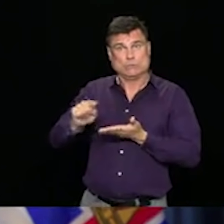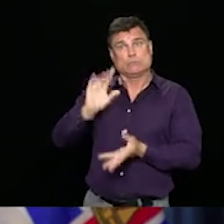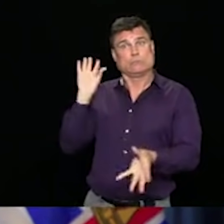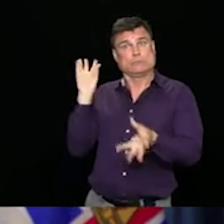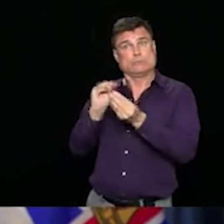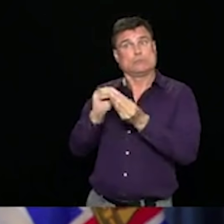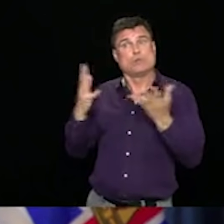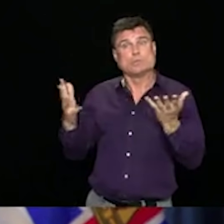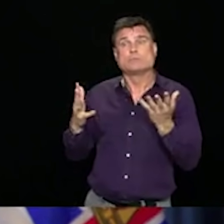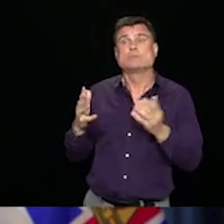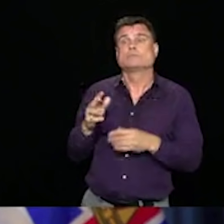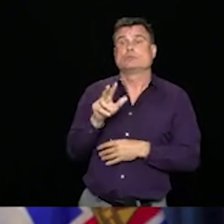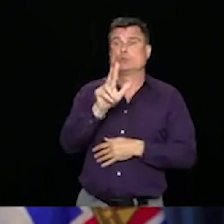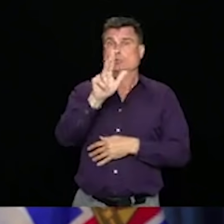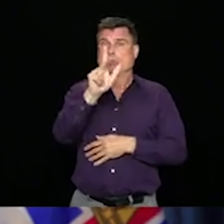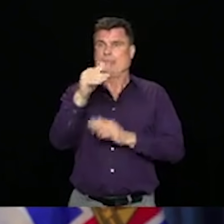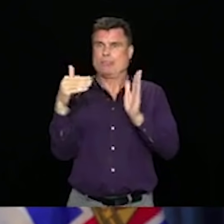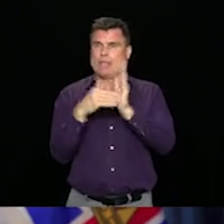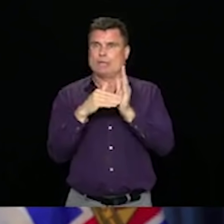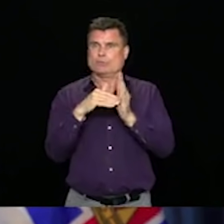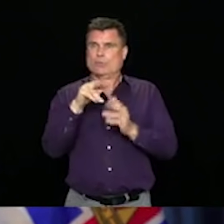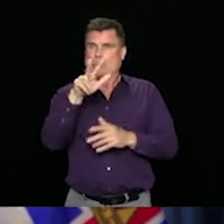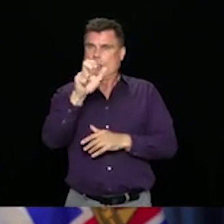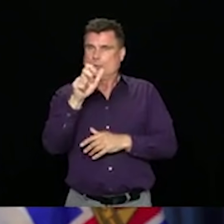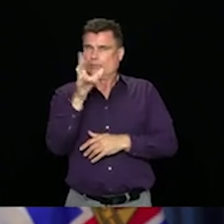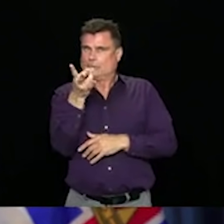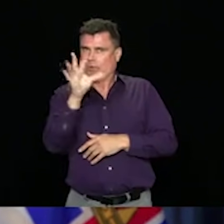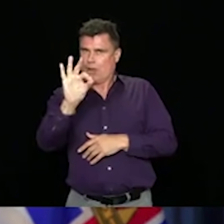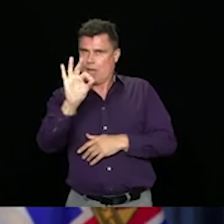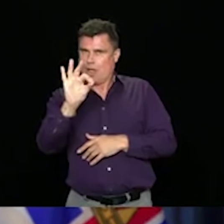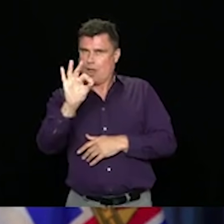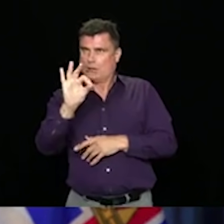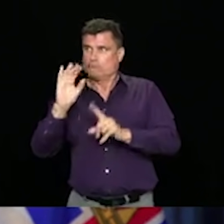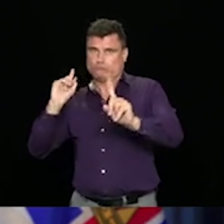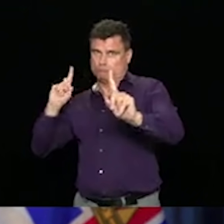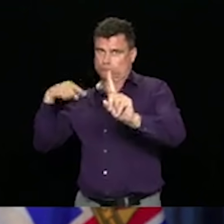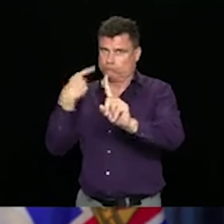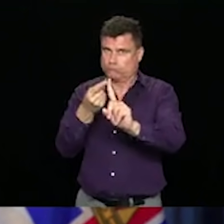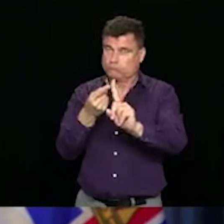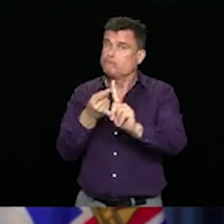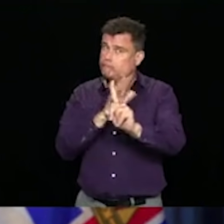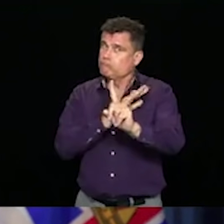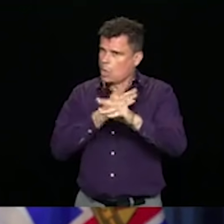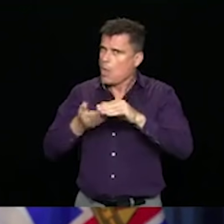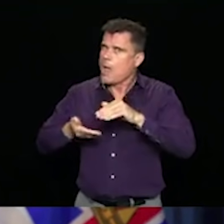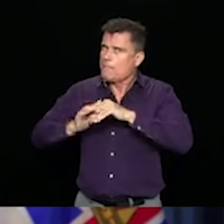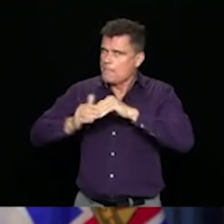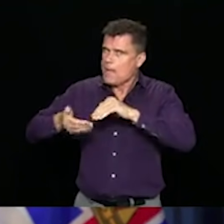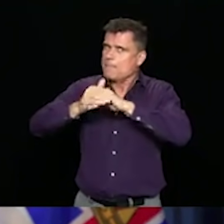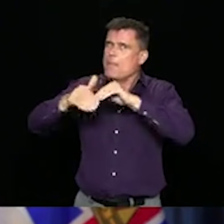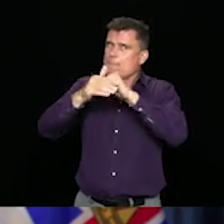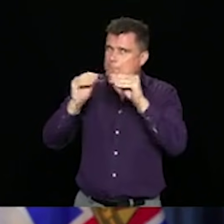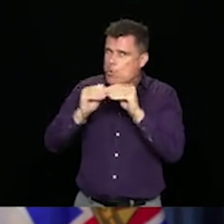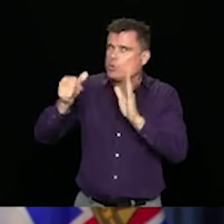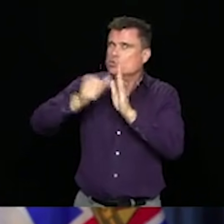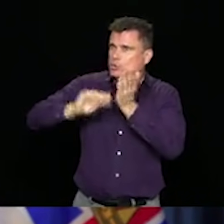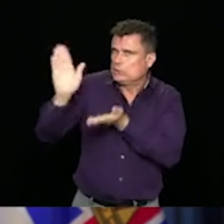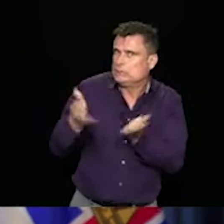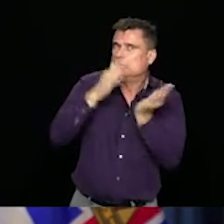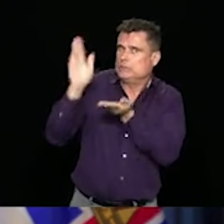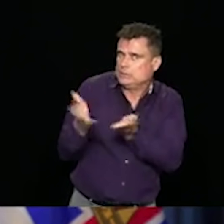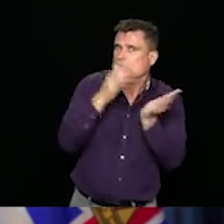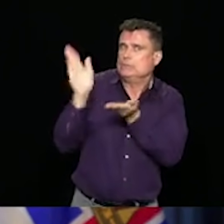is 27,349. That's an increase of 3,817. That's significant. And we